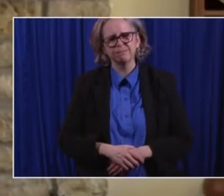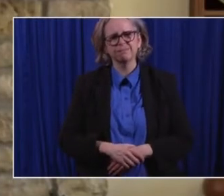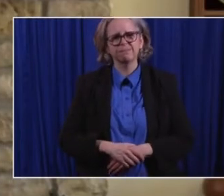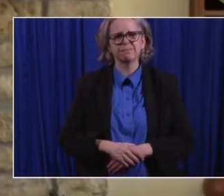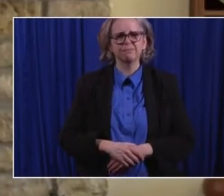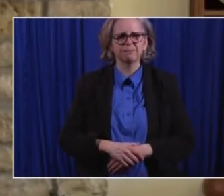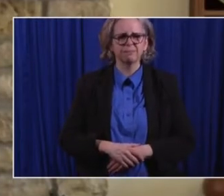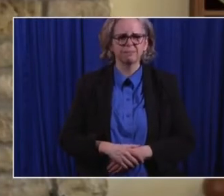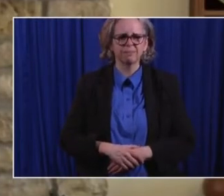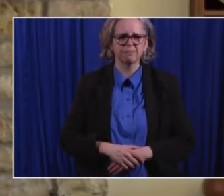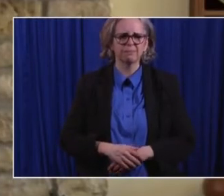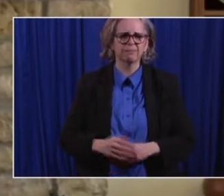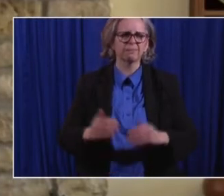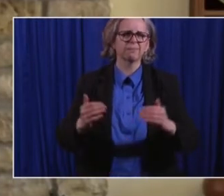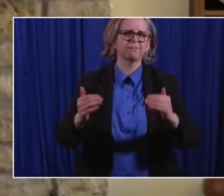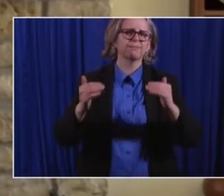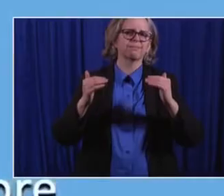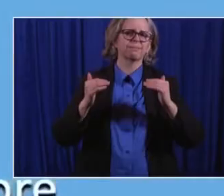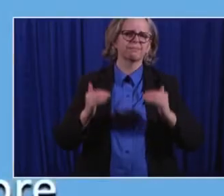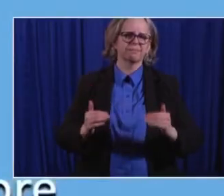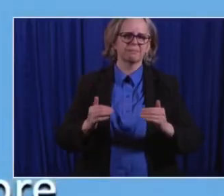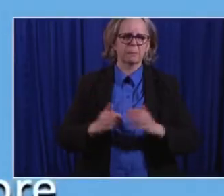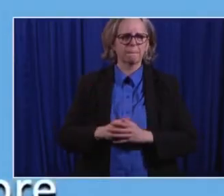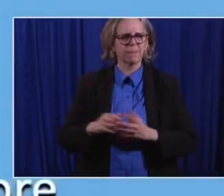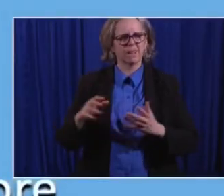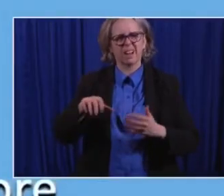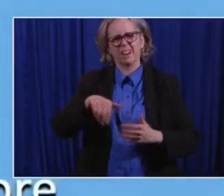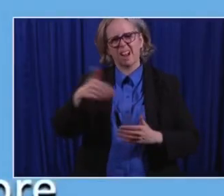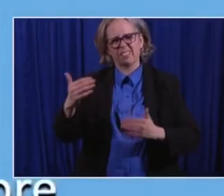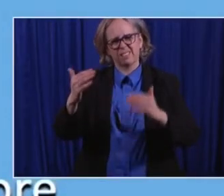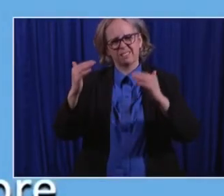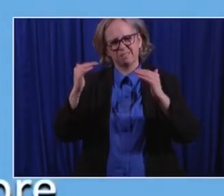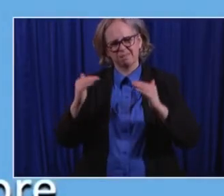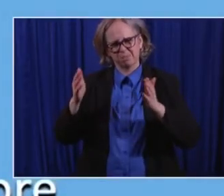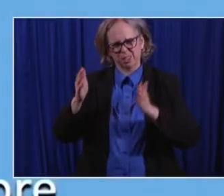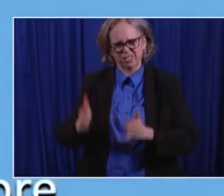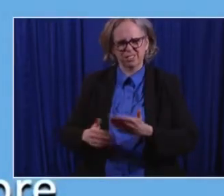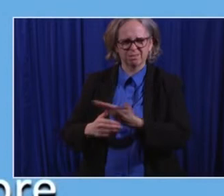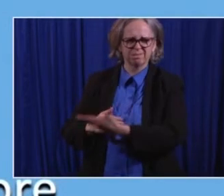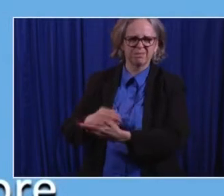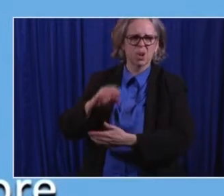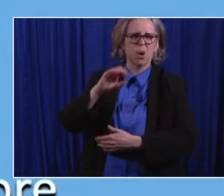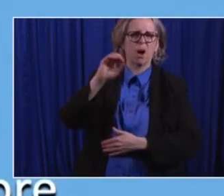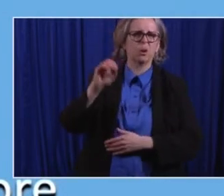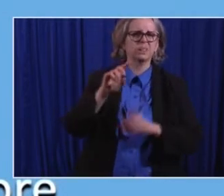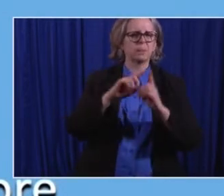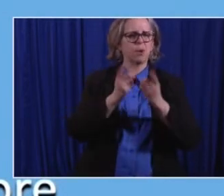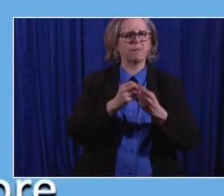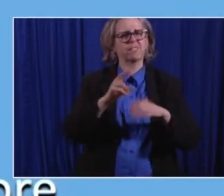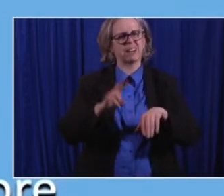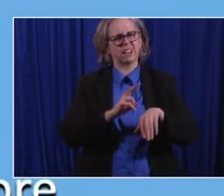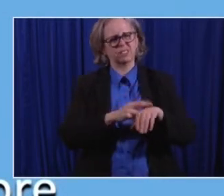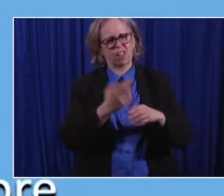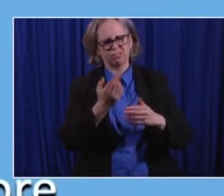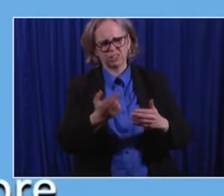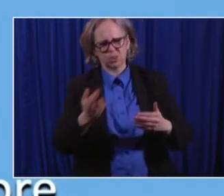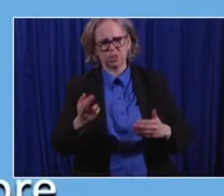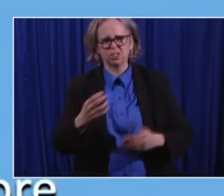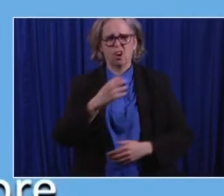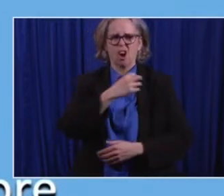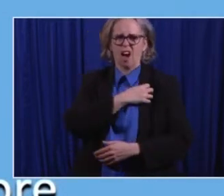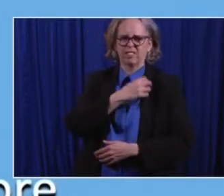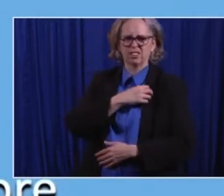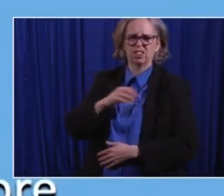I want to offer my condolences to the family of Ohio Department of Natural Resource Officer Jason Lagore.